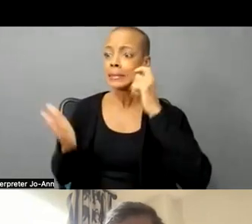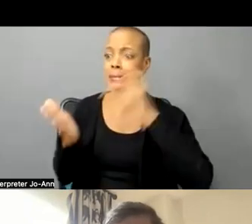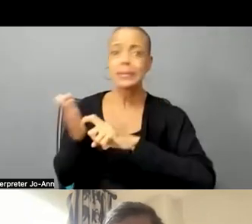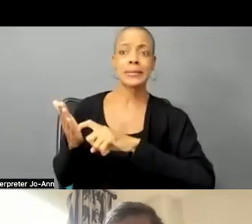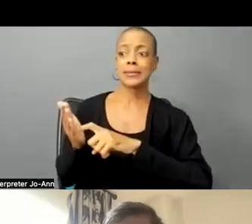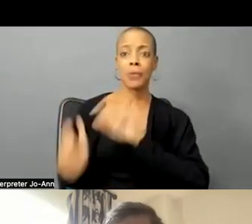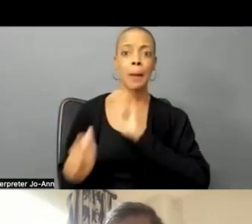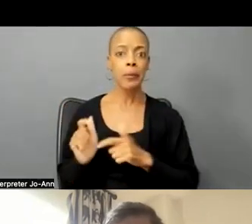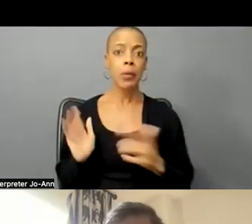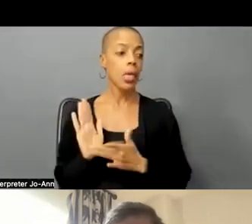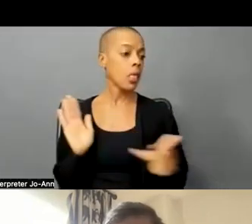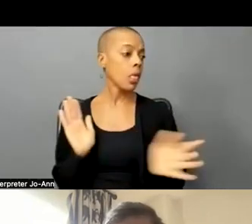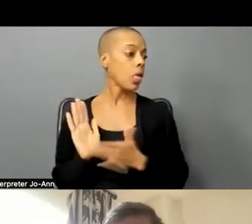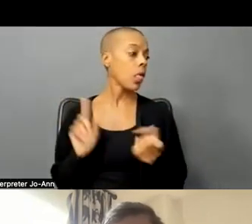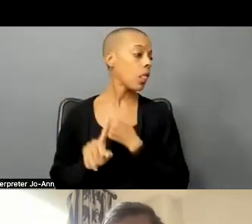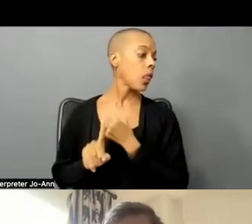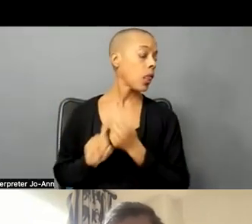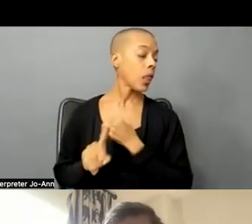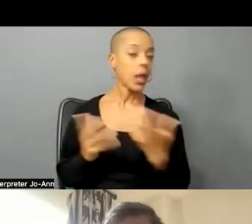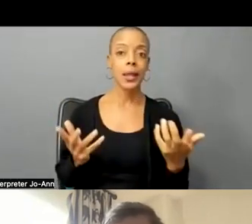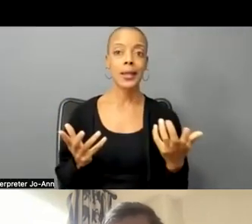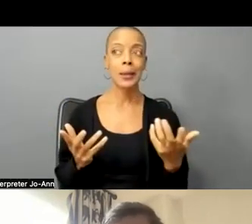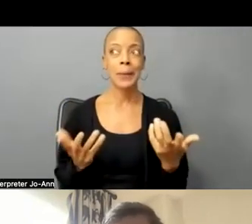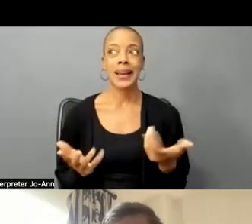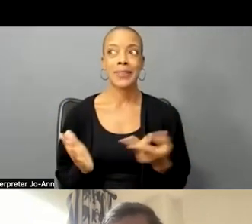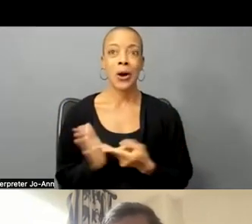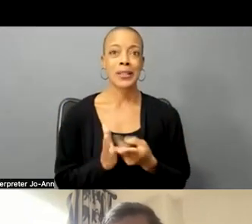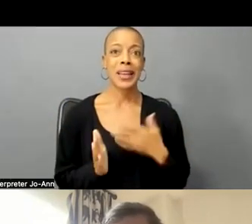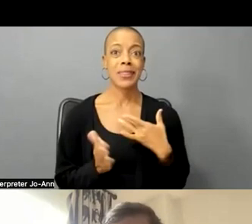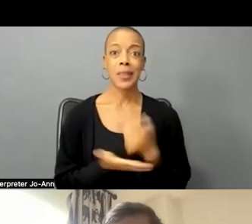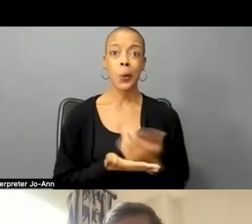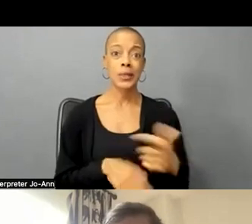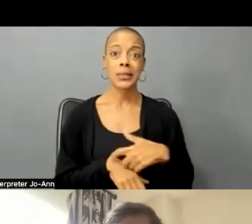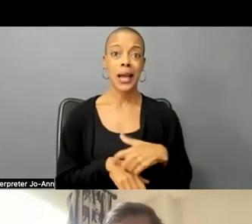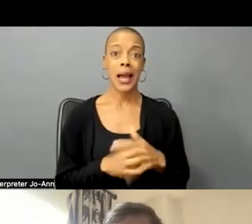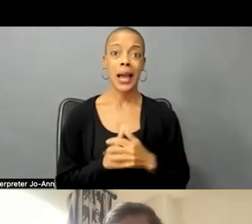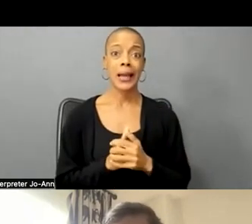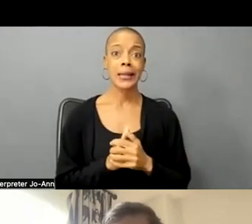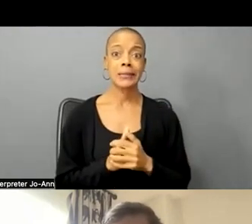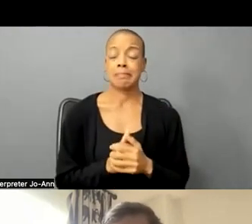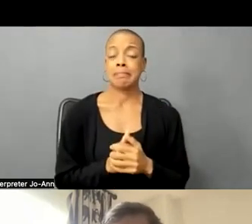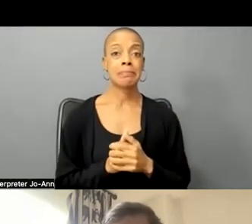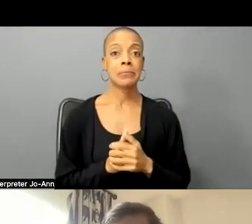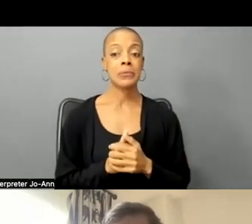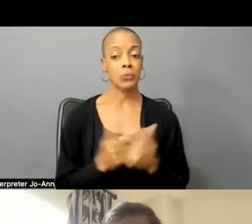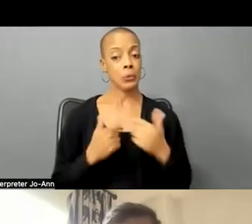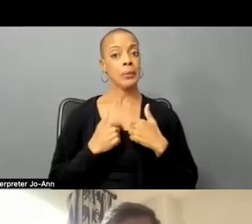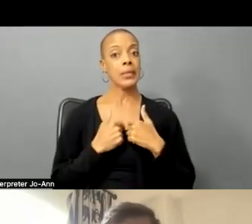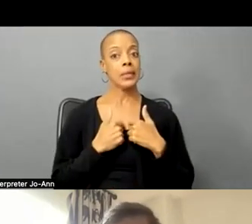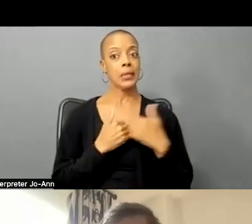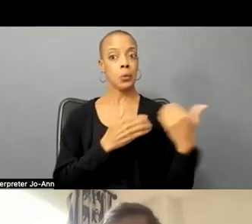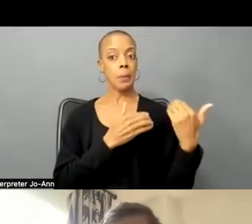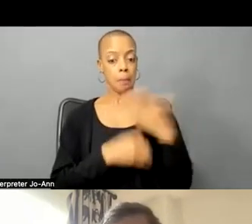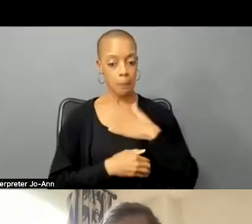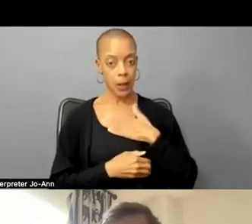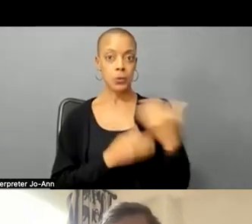reality is that feels a lot like wasting time. To me, the responsibility that I have,